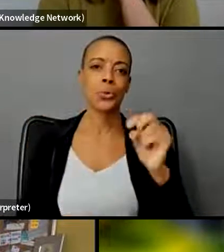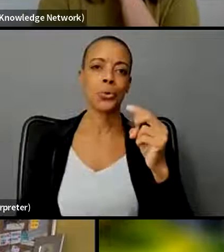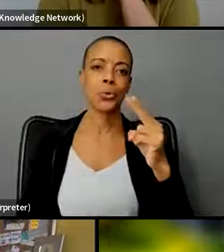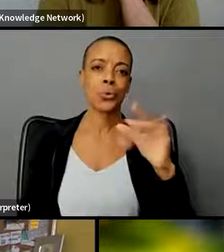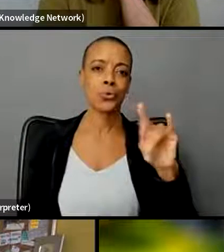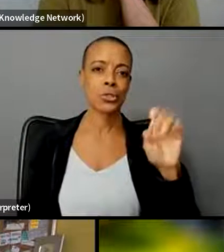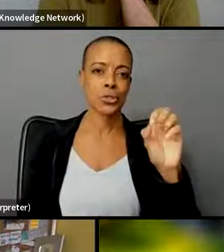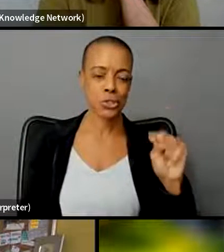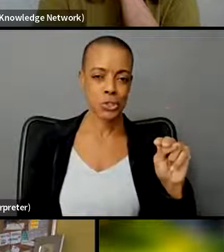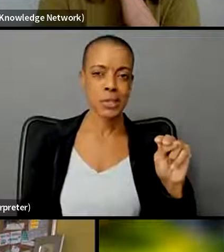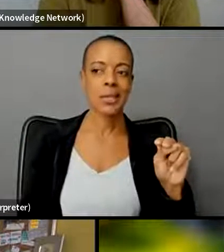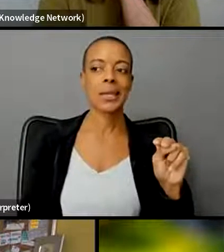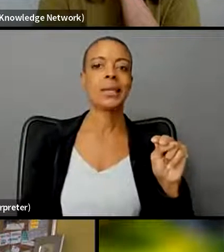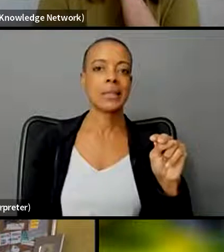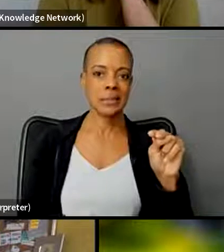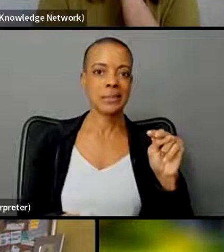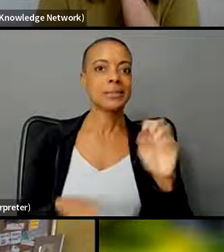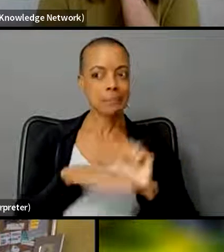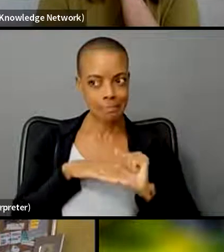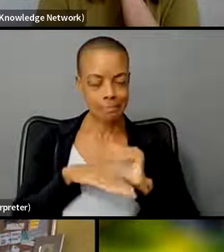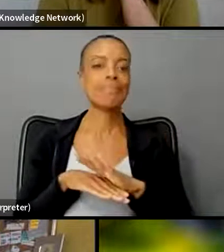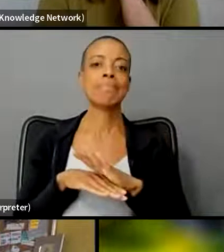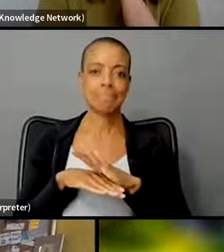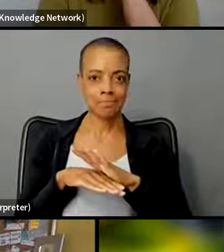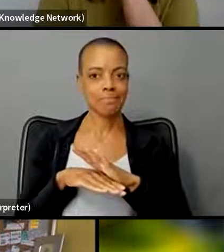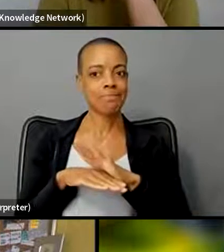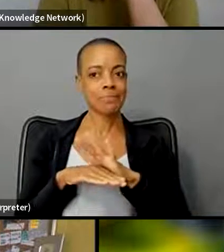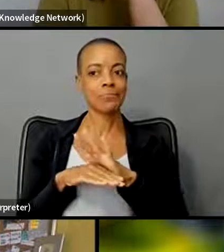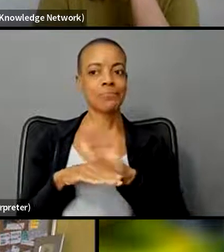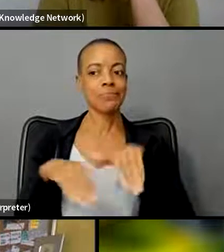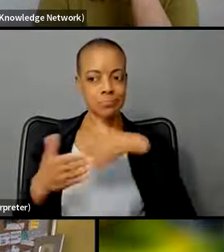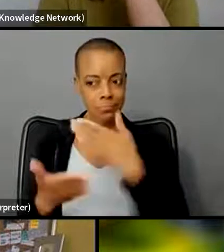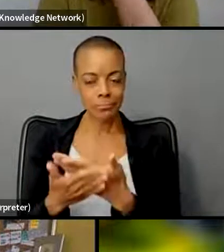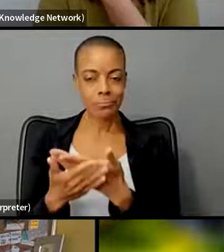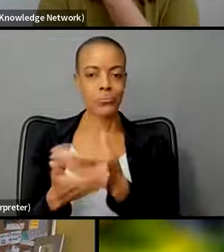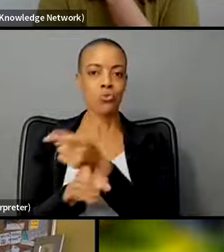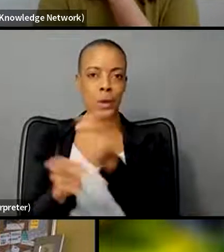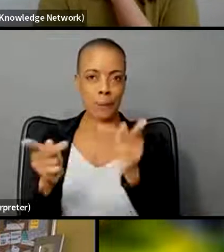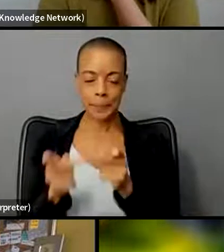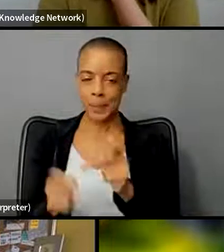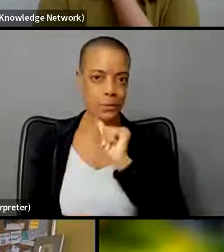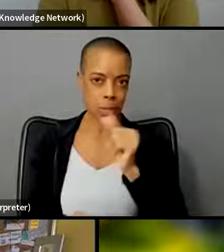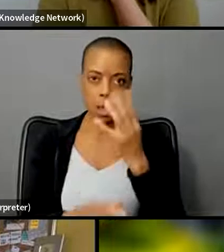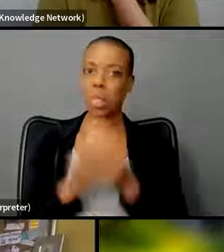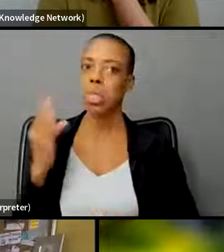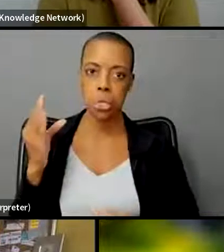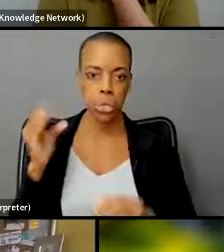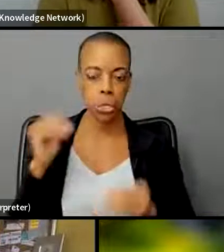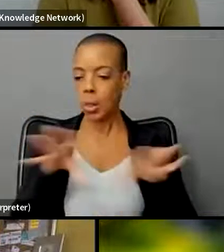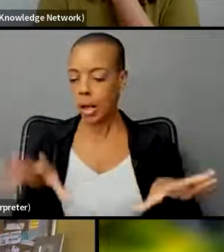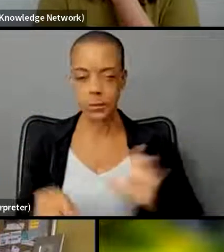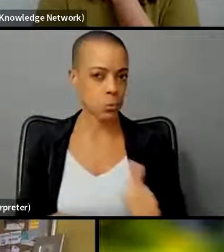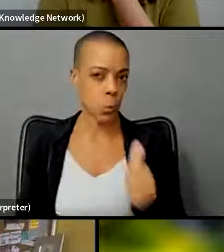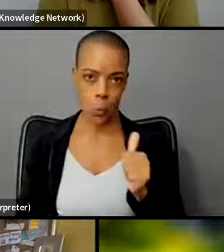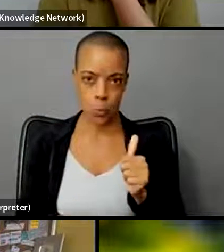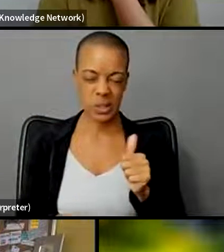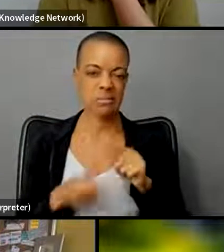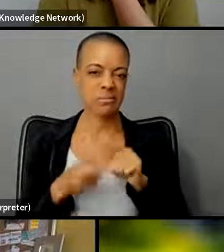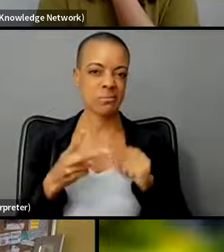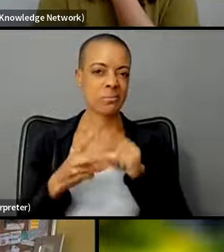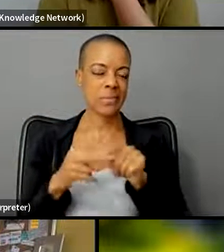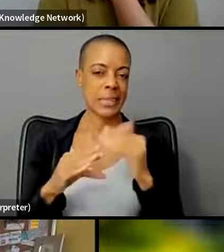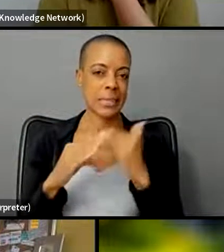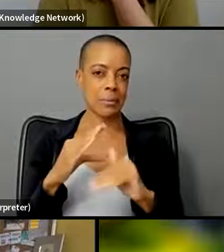that way, you know, your project is getting where it needs to be and it's never going to get lost. And then what we're